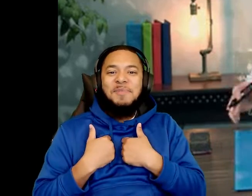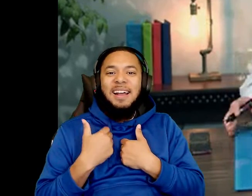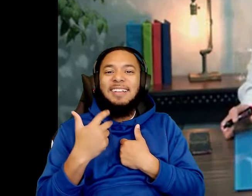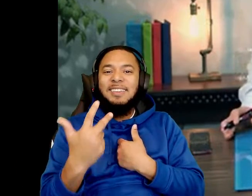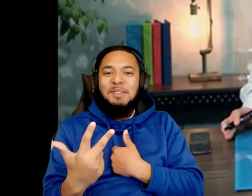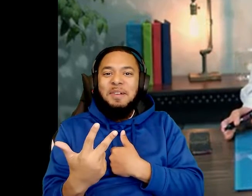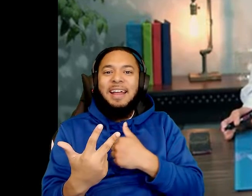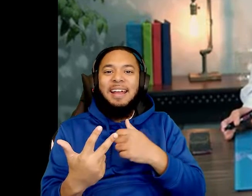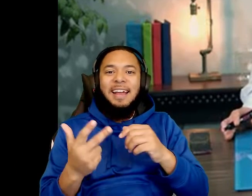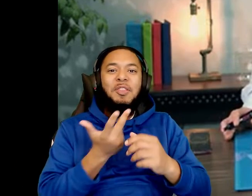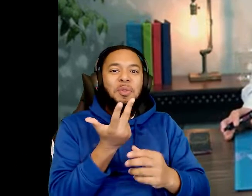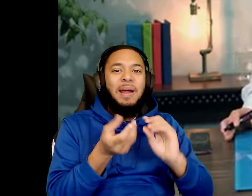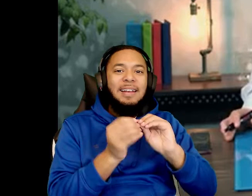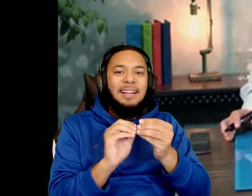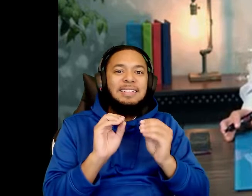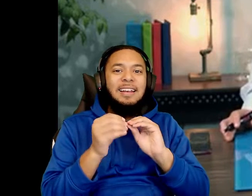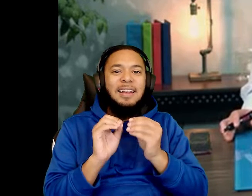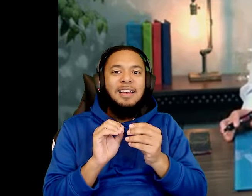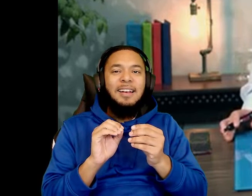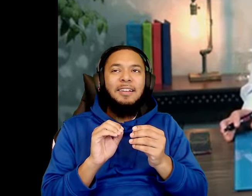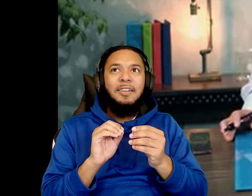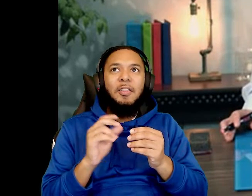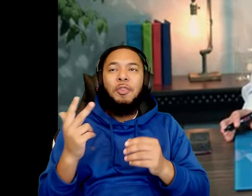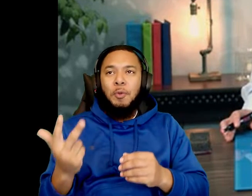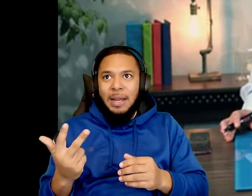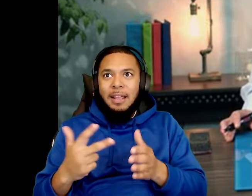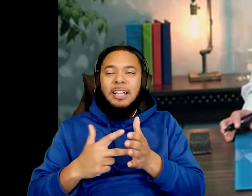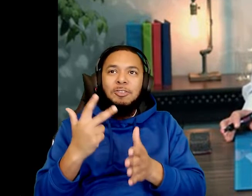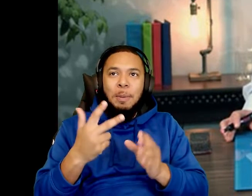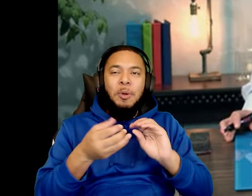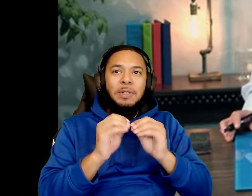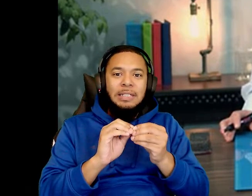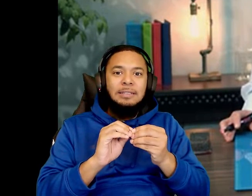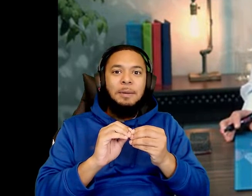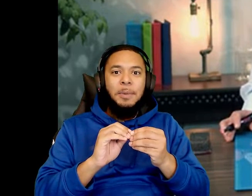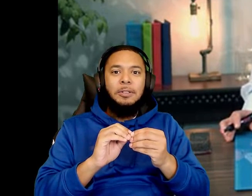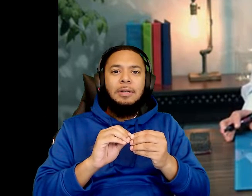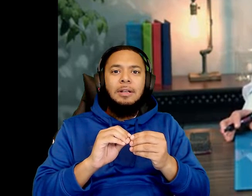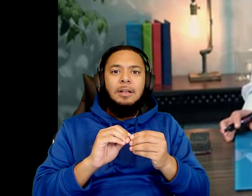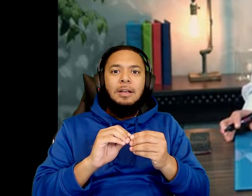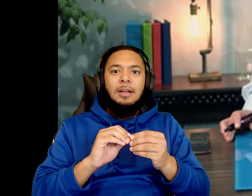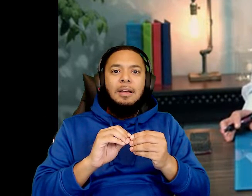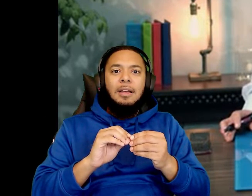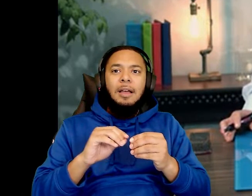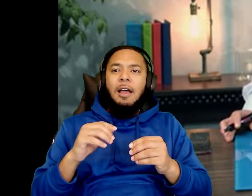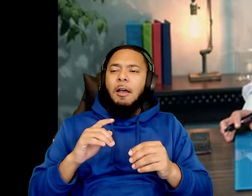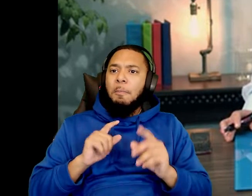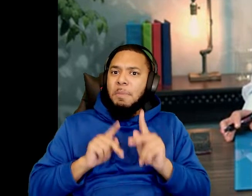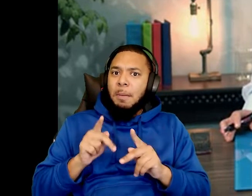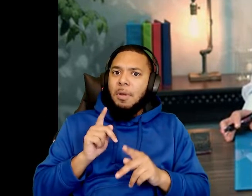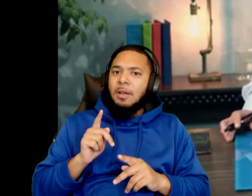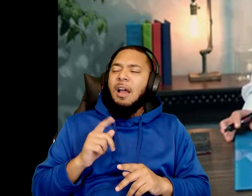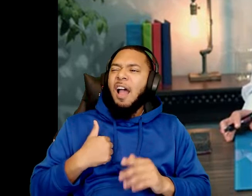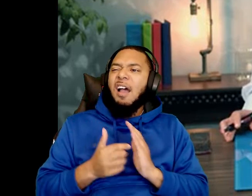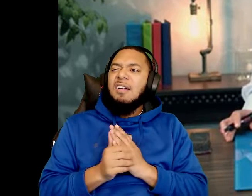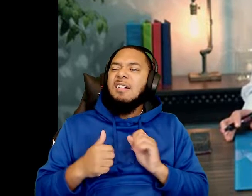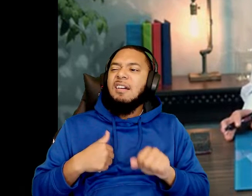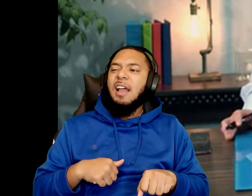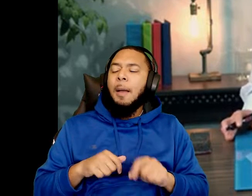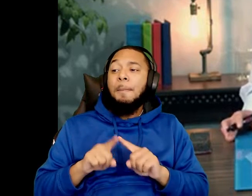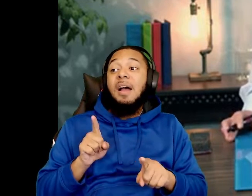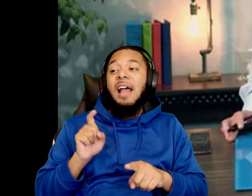like that. And people are going to be like, wow, cool. And you're like, yep, just have to be fixed expenses mostly. I can do it immediately.